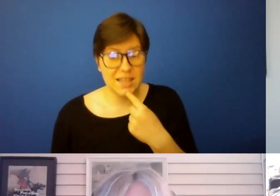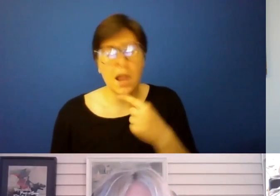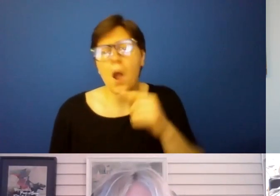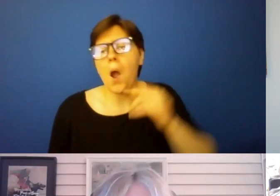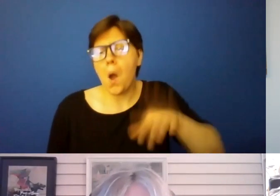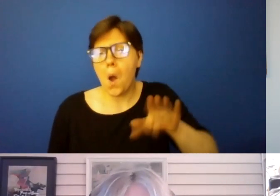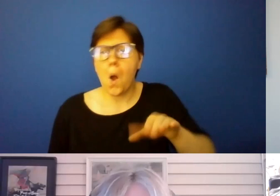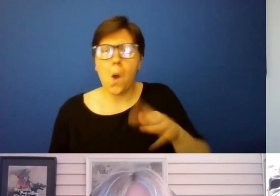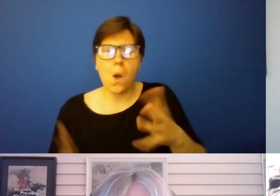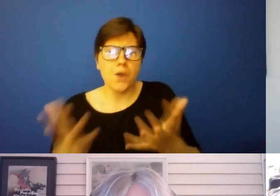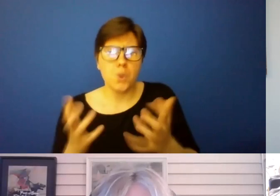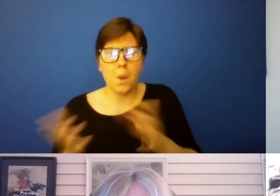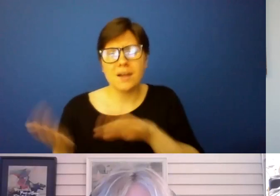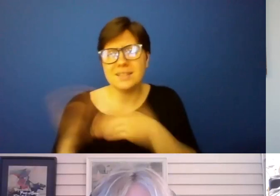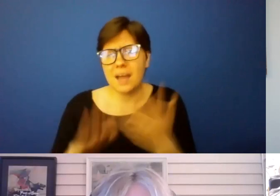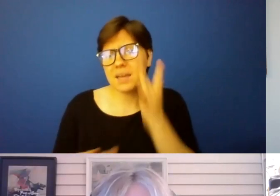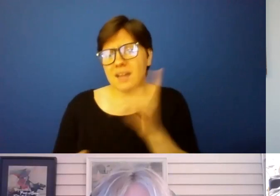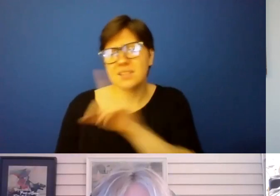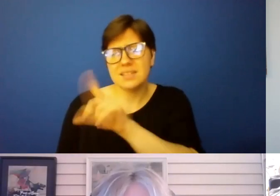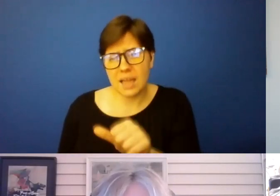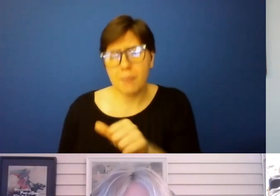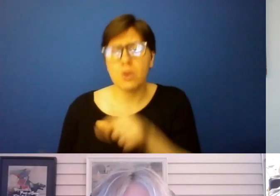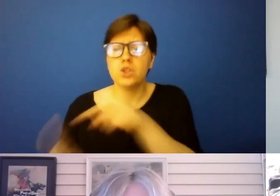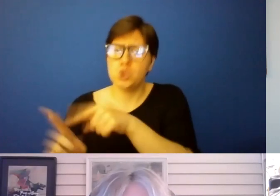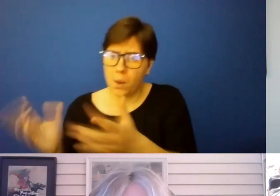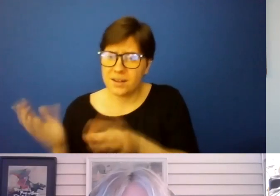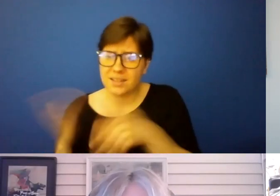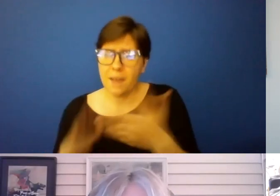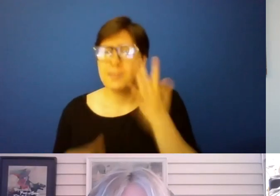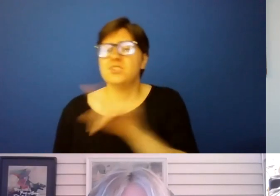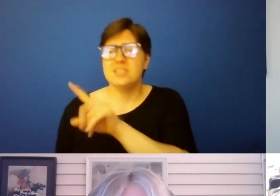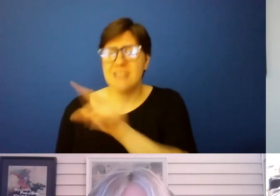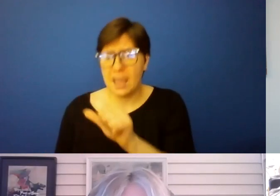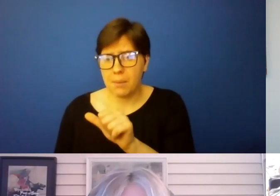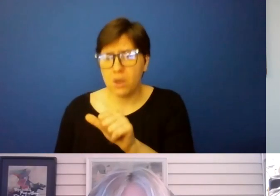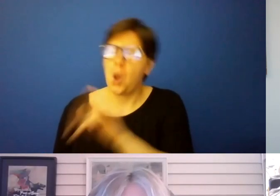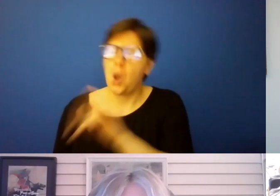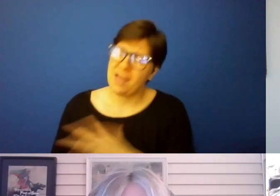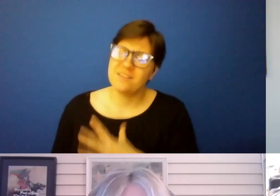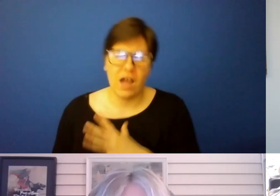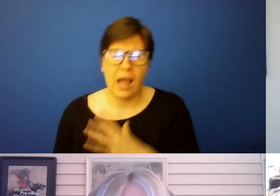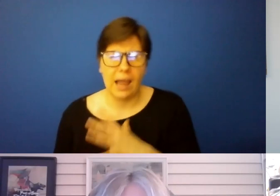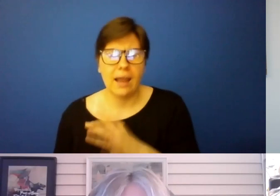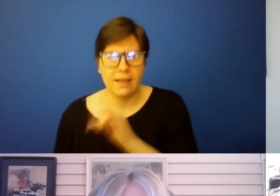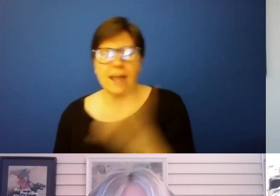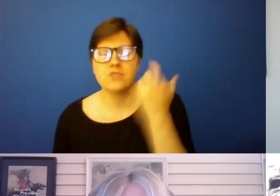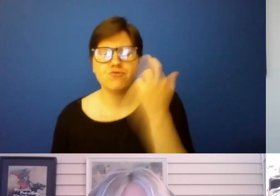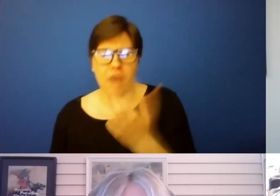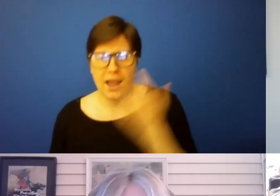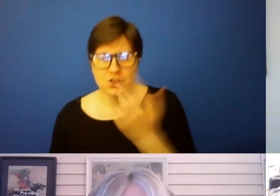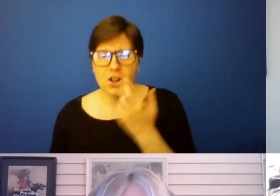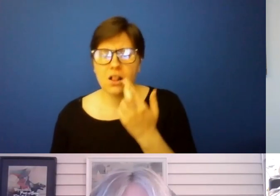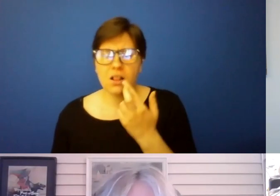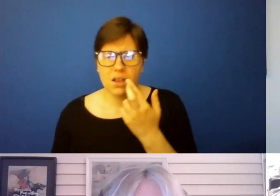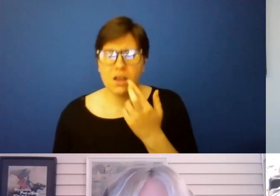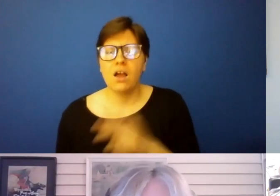want to die because you're disabled, you want to die because you're disabled, that's good, that's fine. Those are rational reasons to